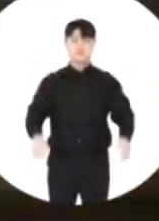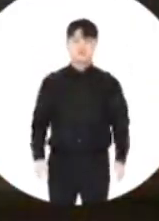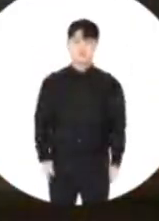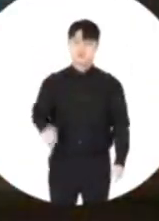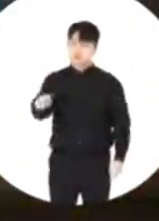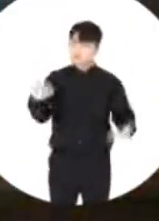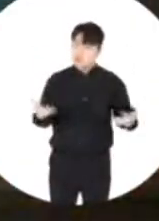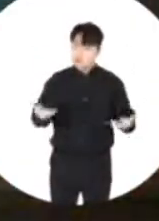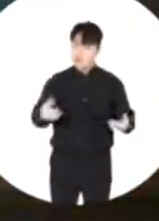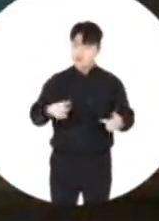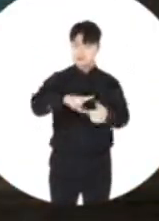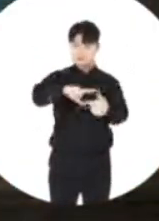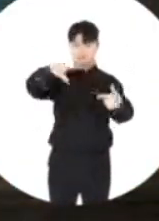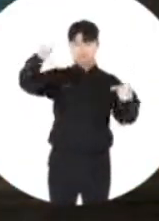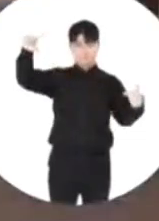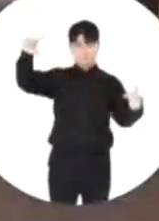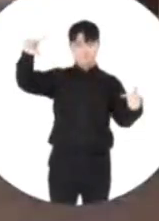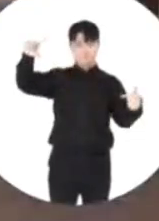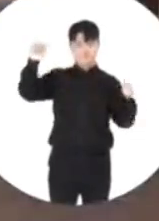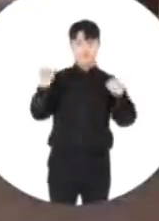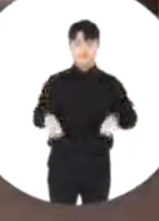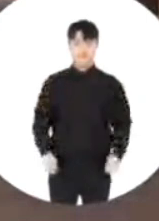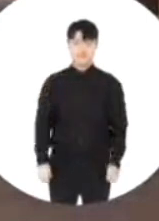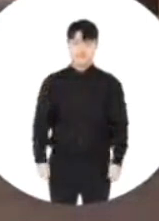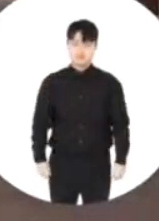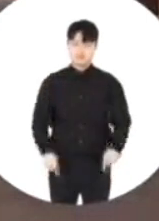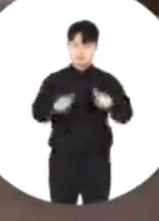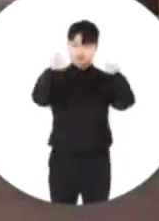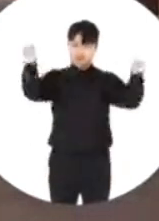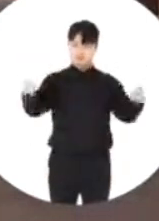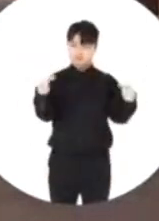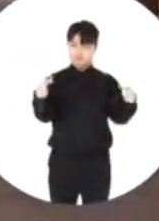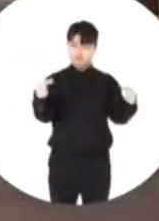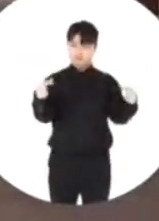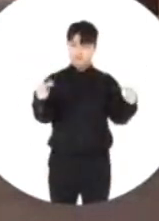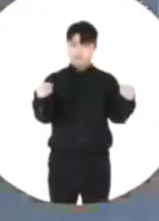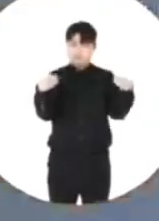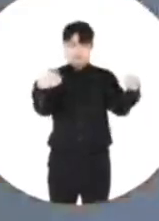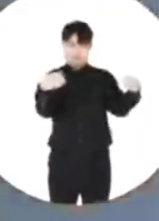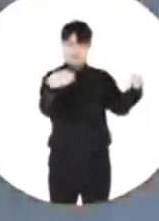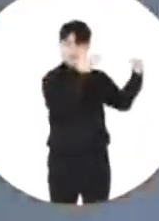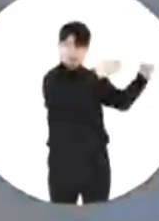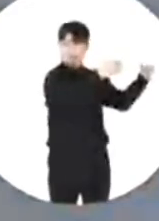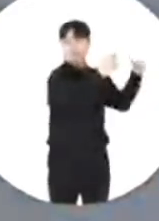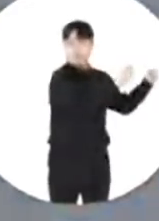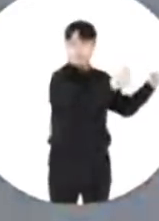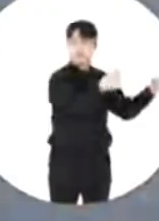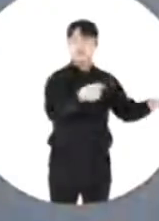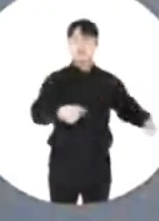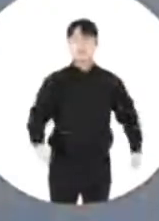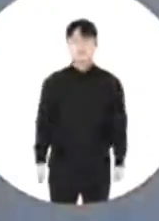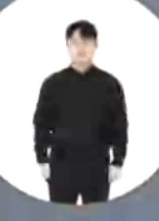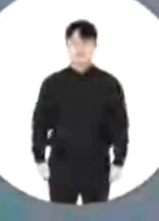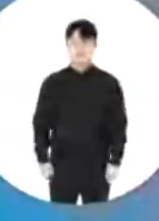4.2 channel, 40 watt, all-in-one sound is powerful enough to fill your entire space. This all comes in a